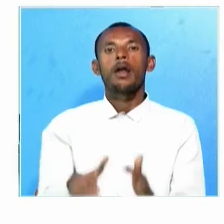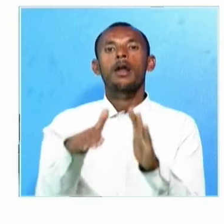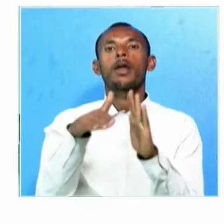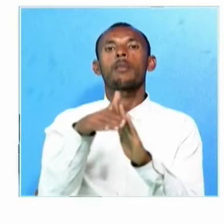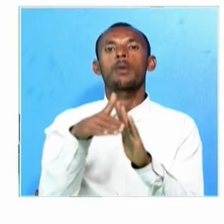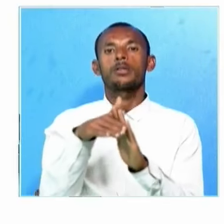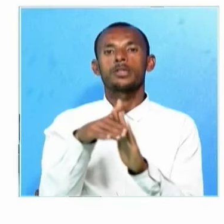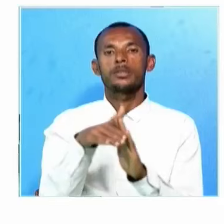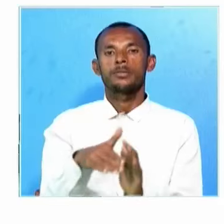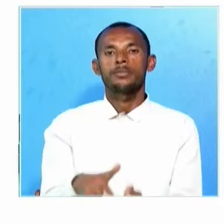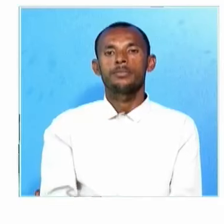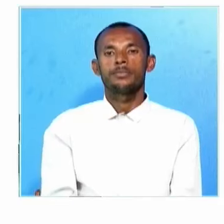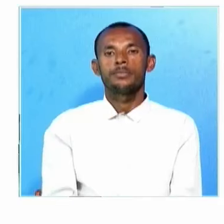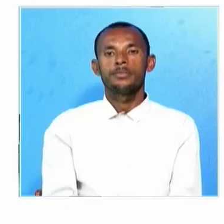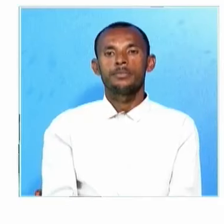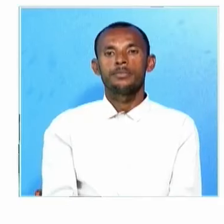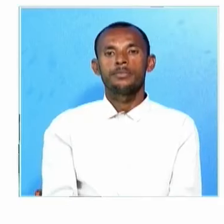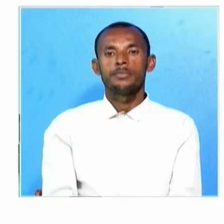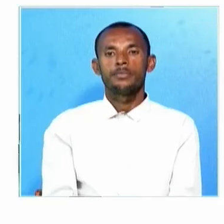Represent